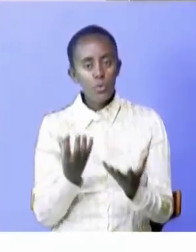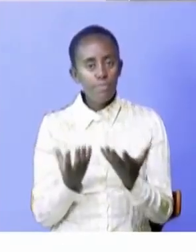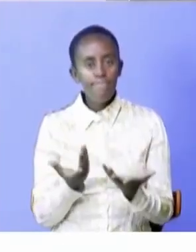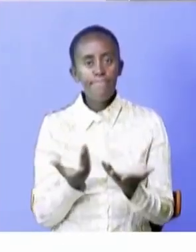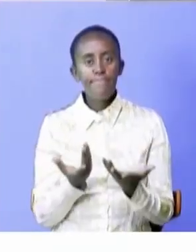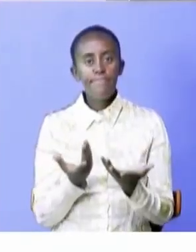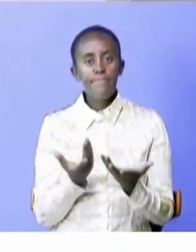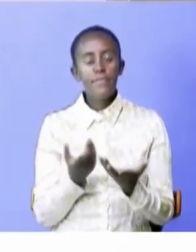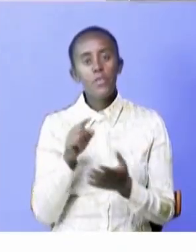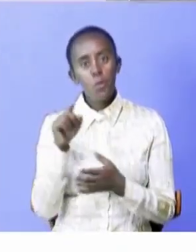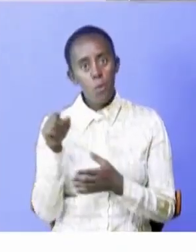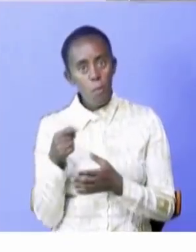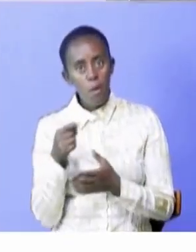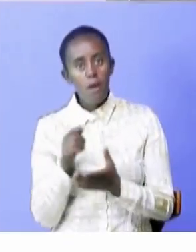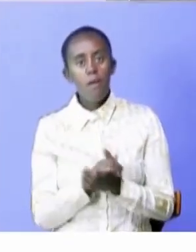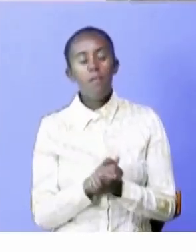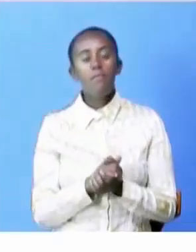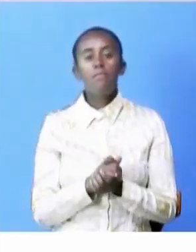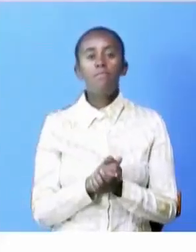again, comma,